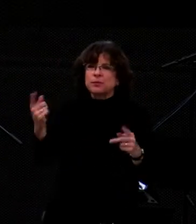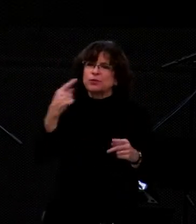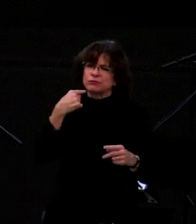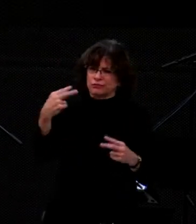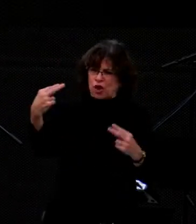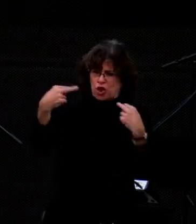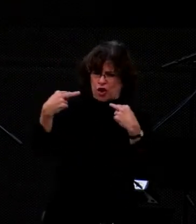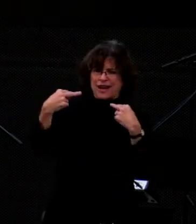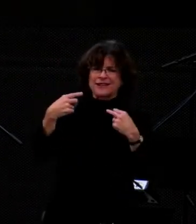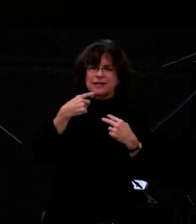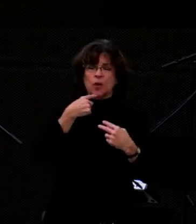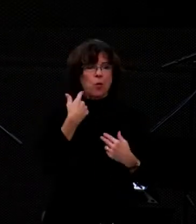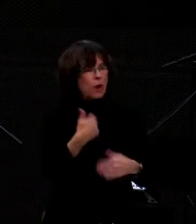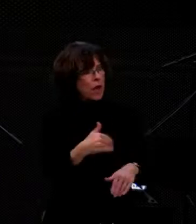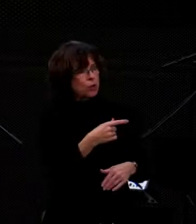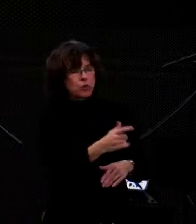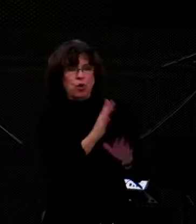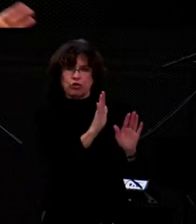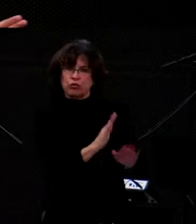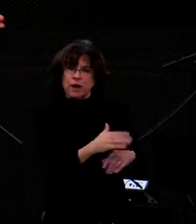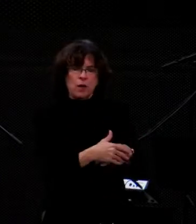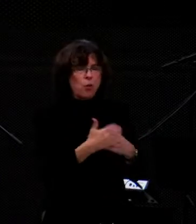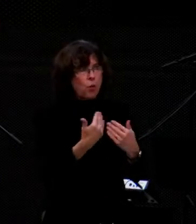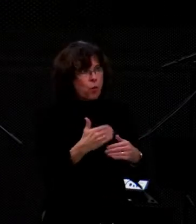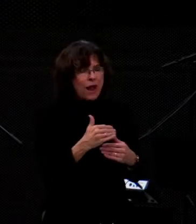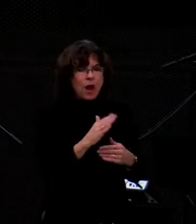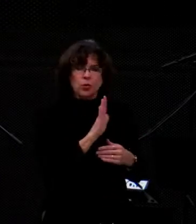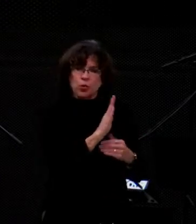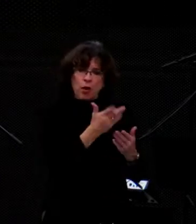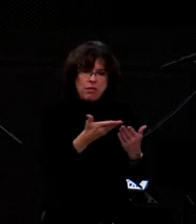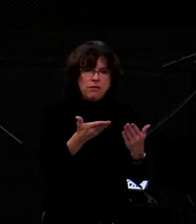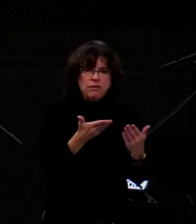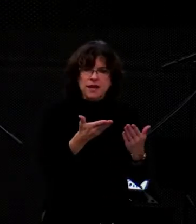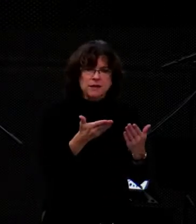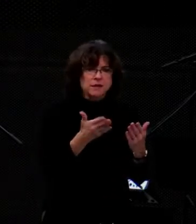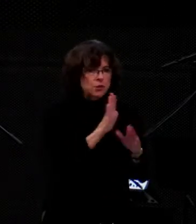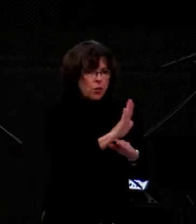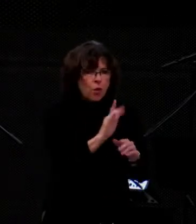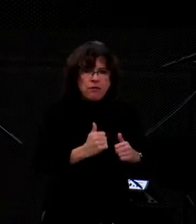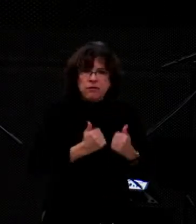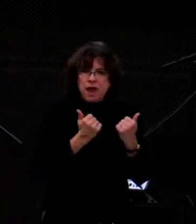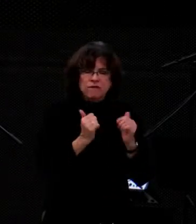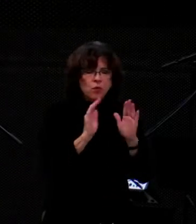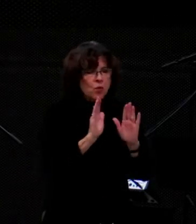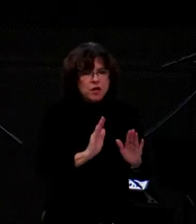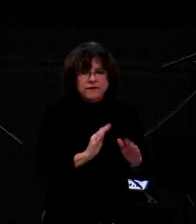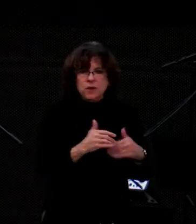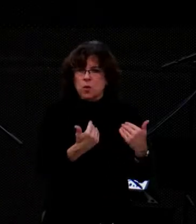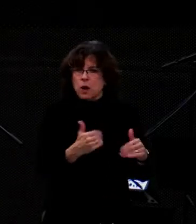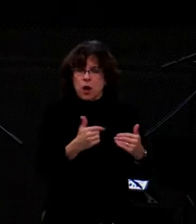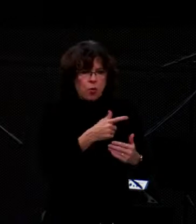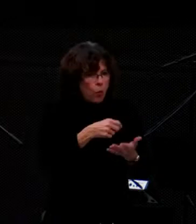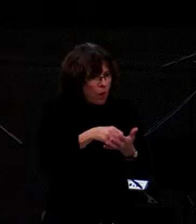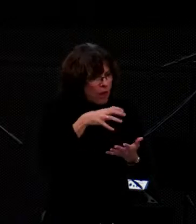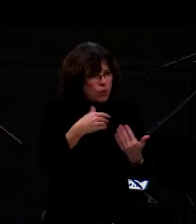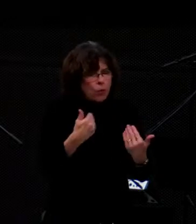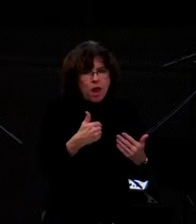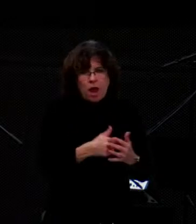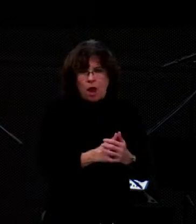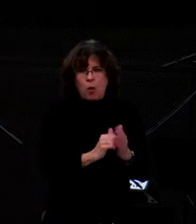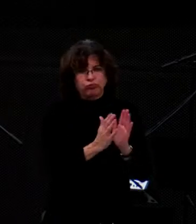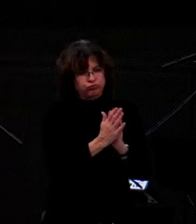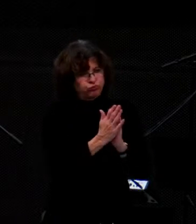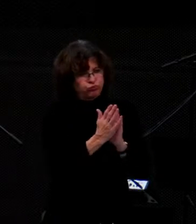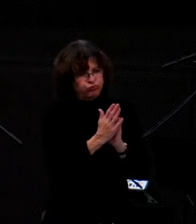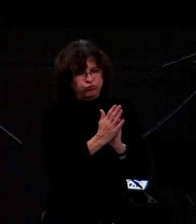is. That it's not enough to be as advanced as he is, to be as rich as he is, to have as much as he has. He